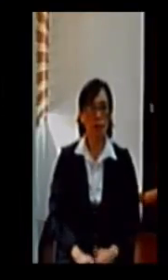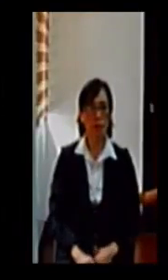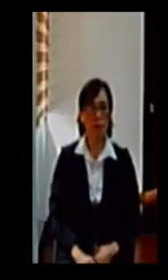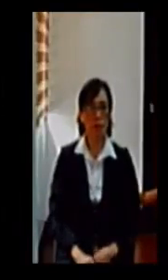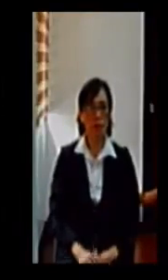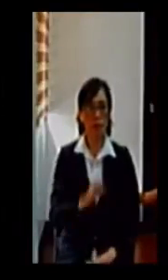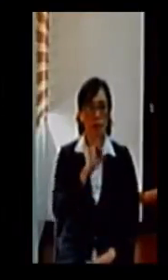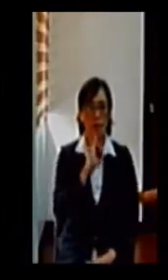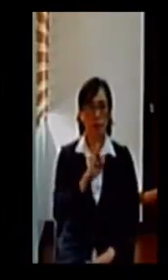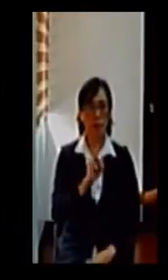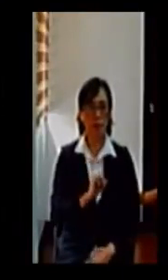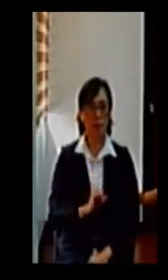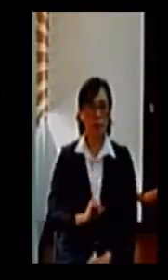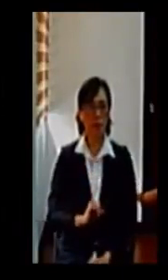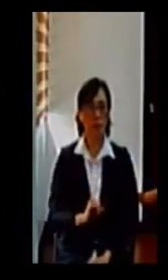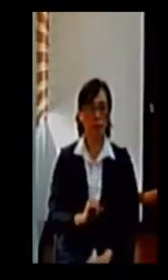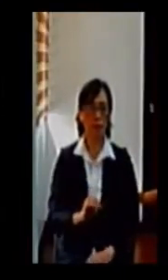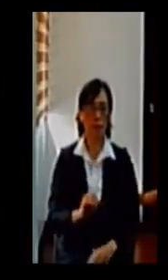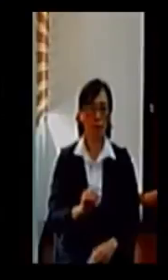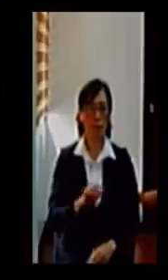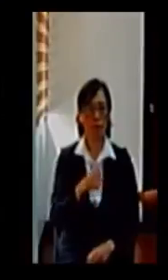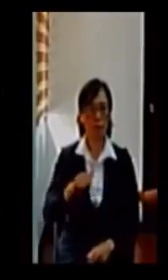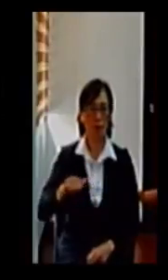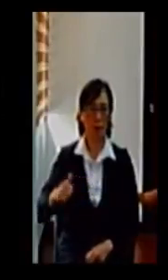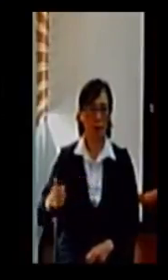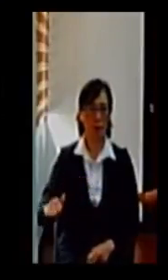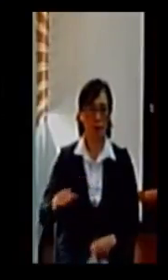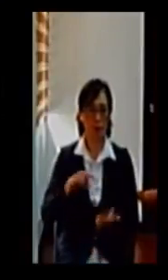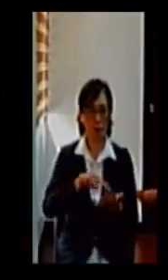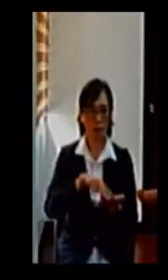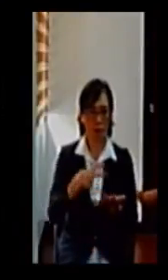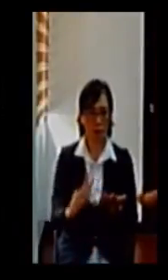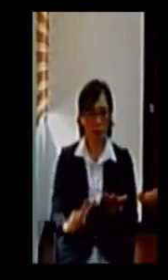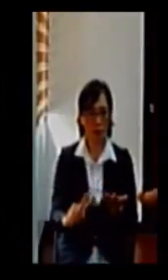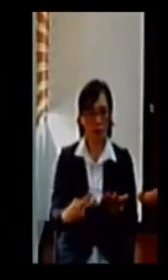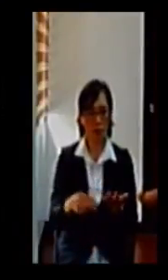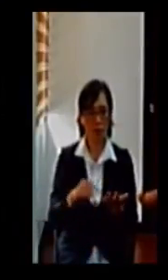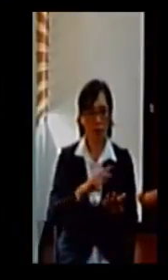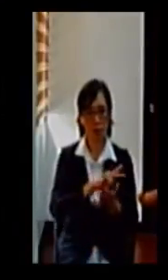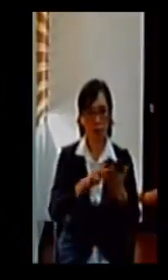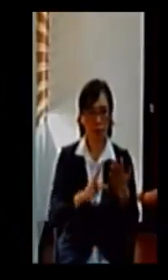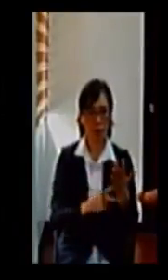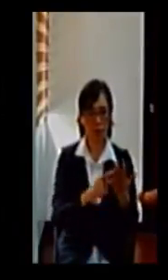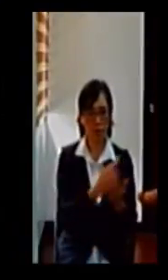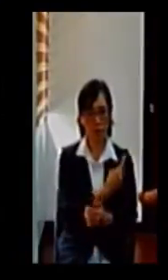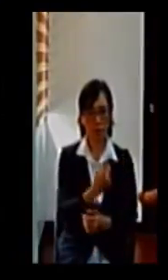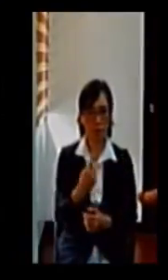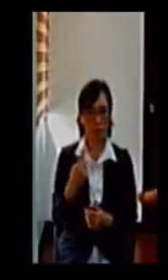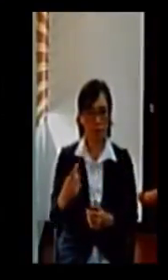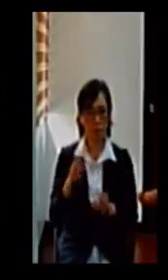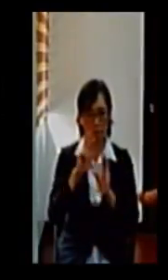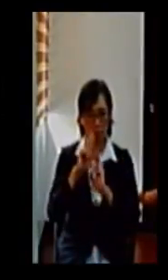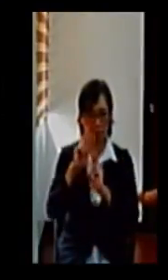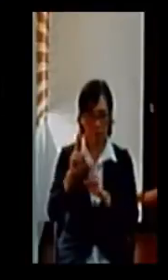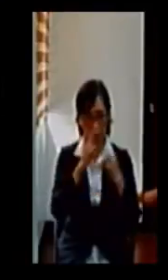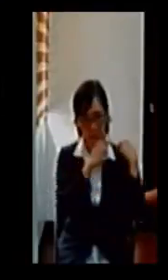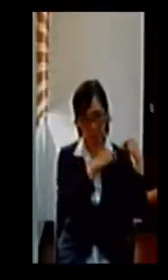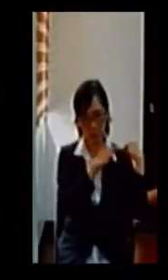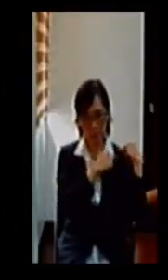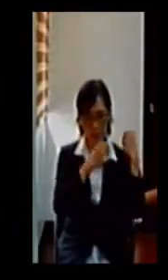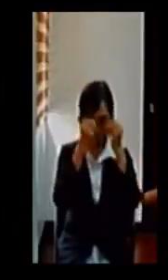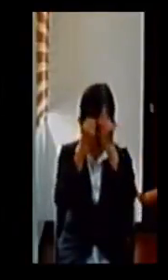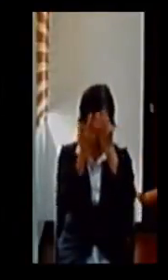Is there any, let's say, failure on the part of those that have the responsibility to